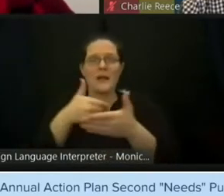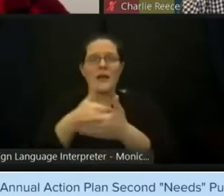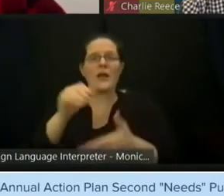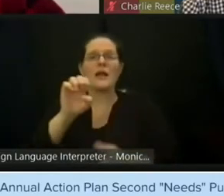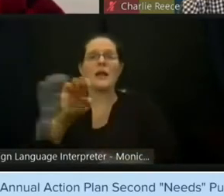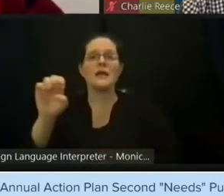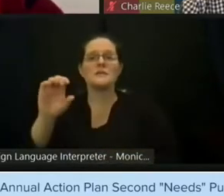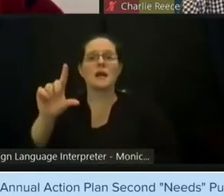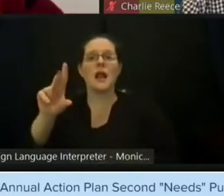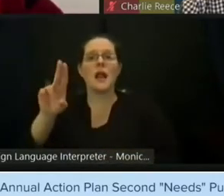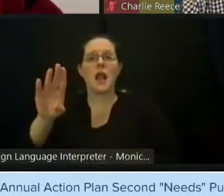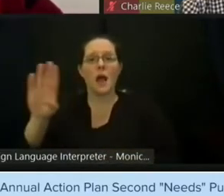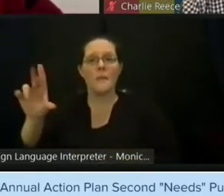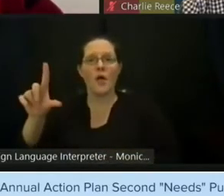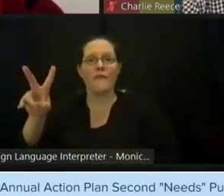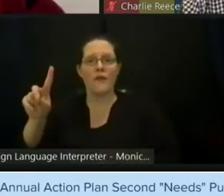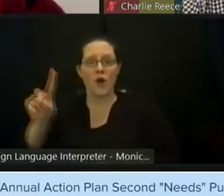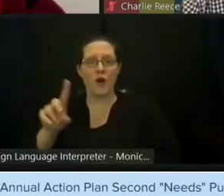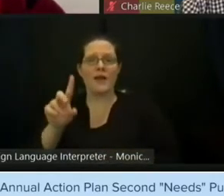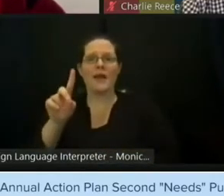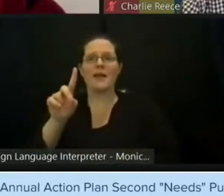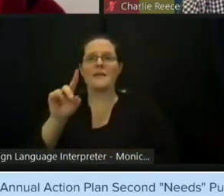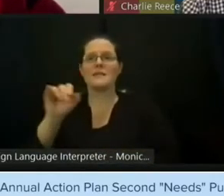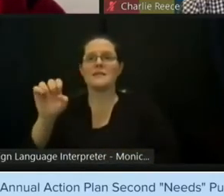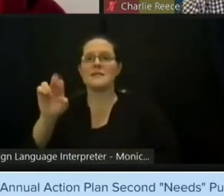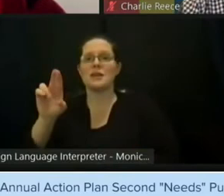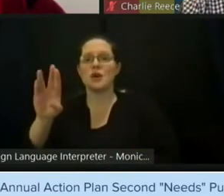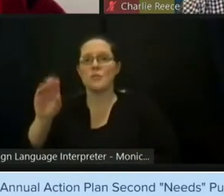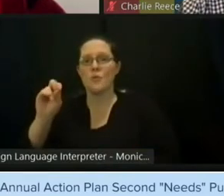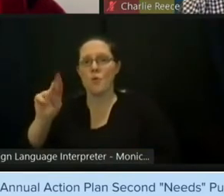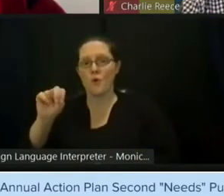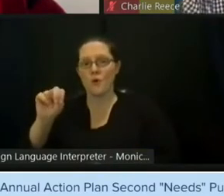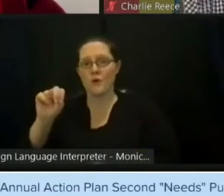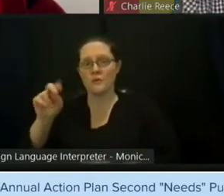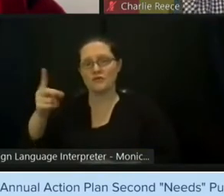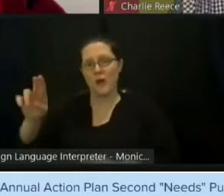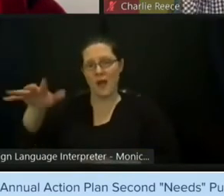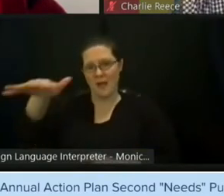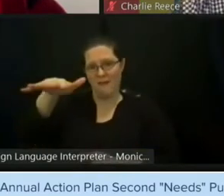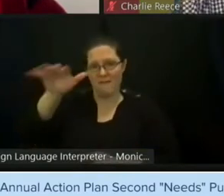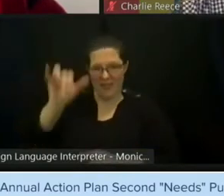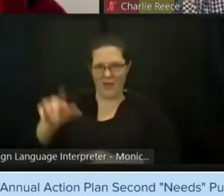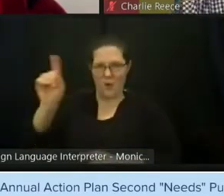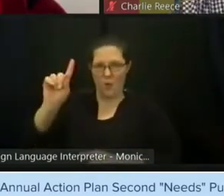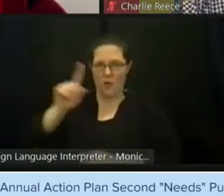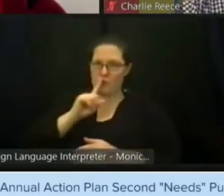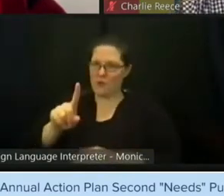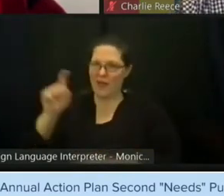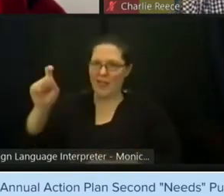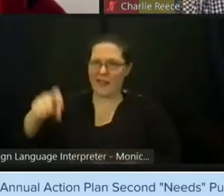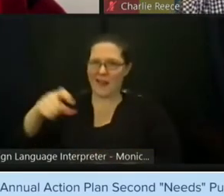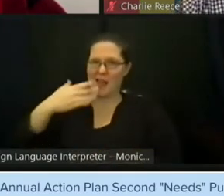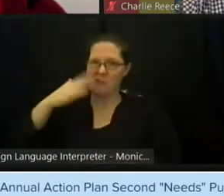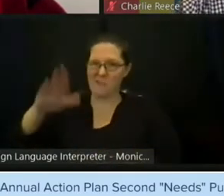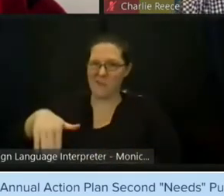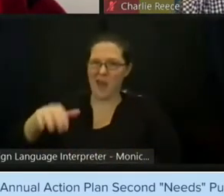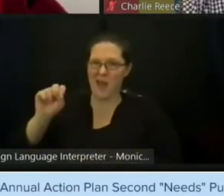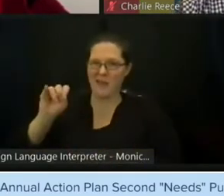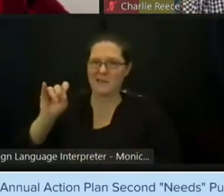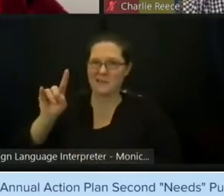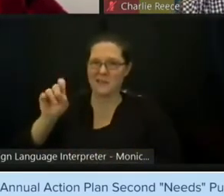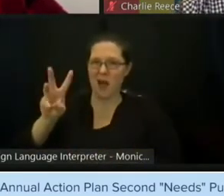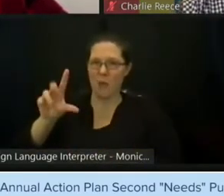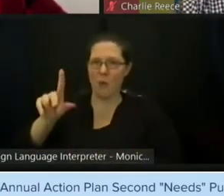and Dearborn Drive for the immediate need. And, you know, so that is what